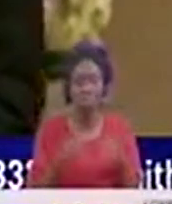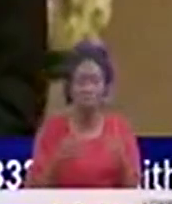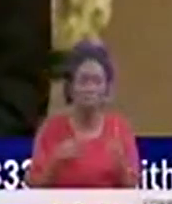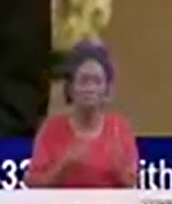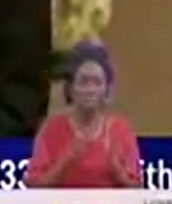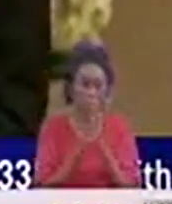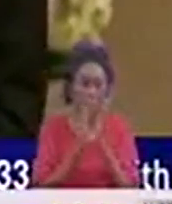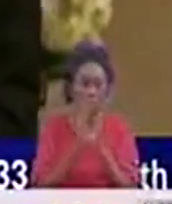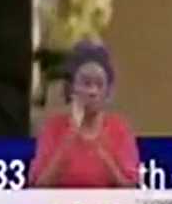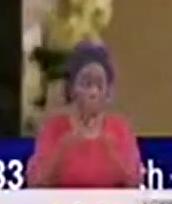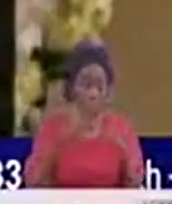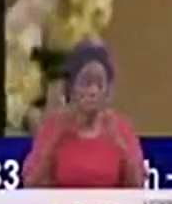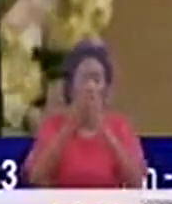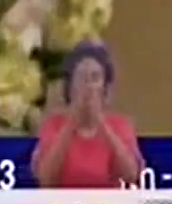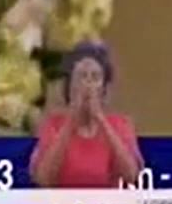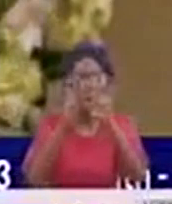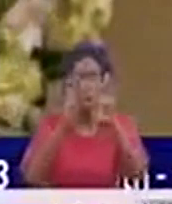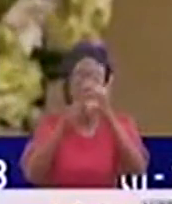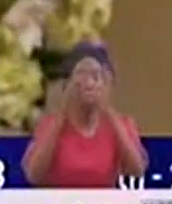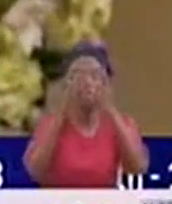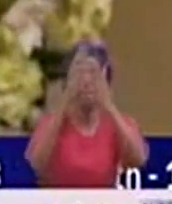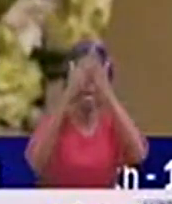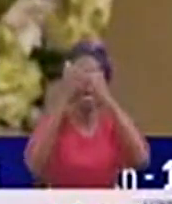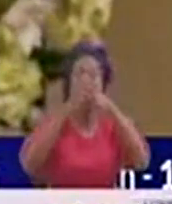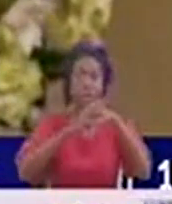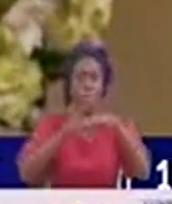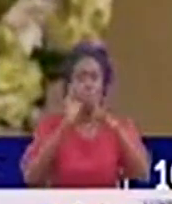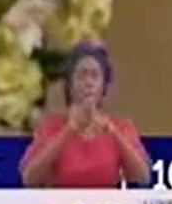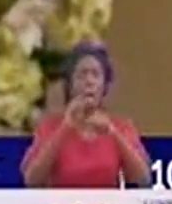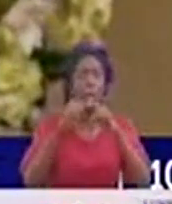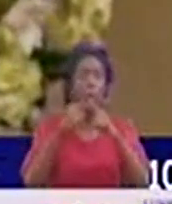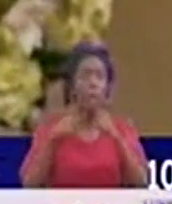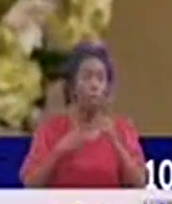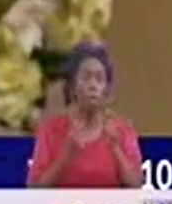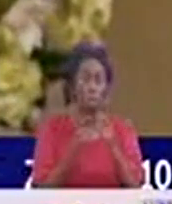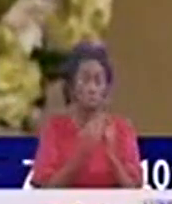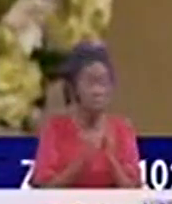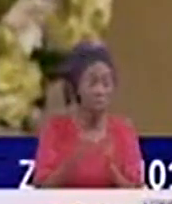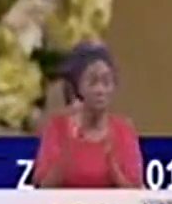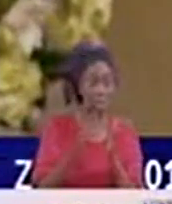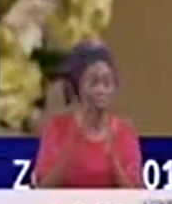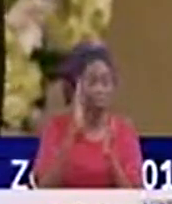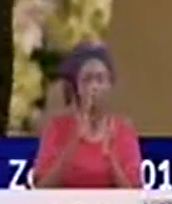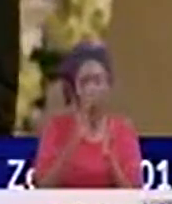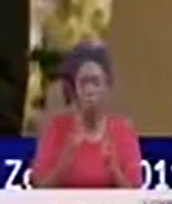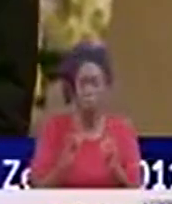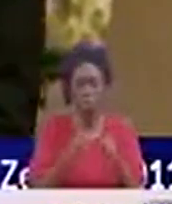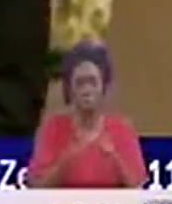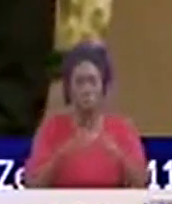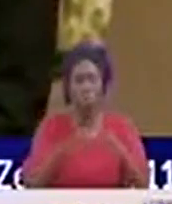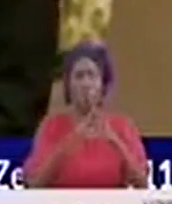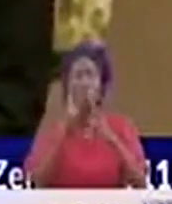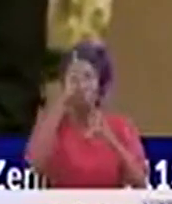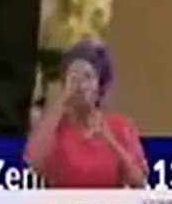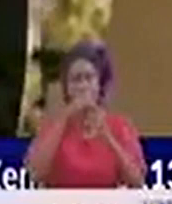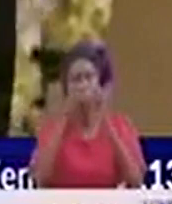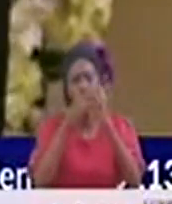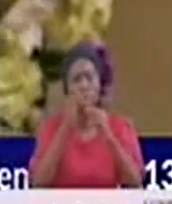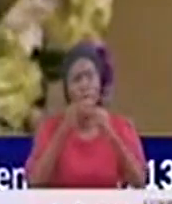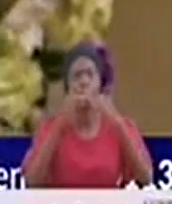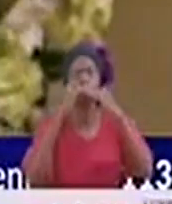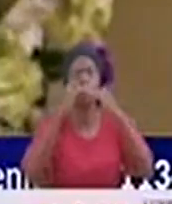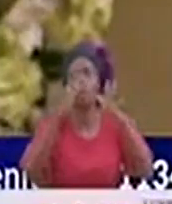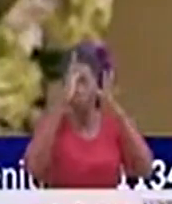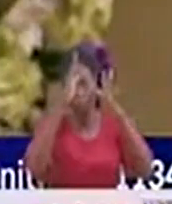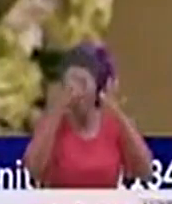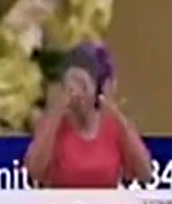the windows of heaven so that when next we come together, there will be opportunity to give unto you in Jesus' name. Thank you, Father,